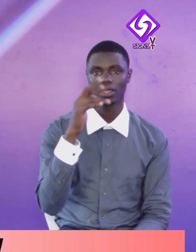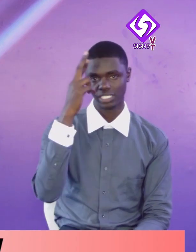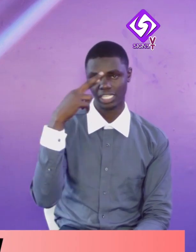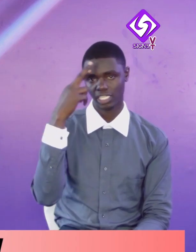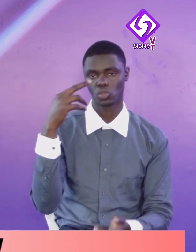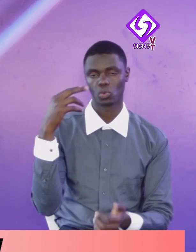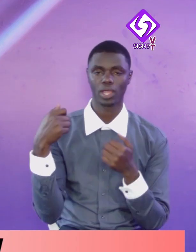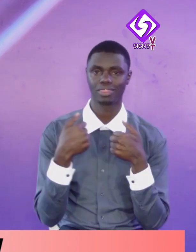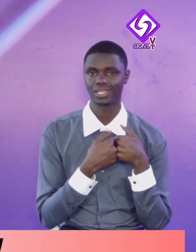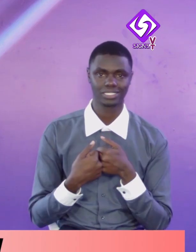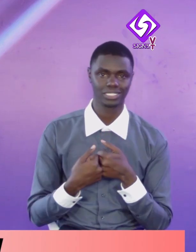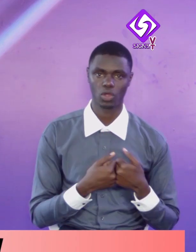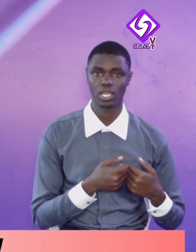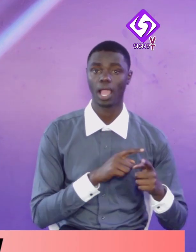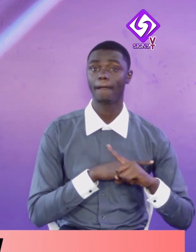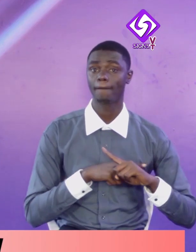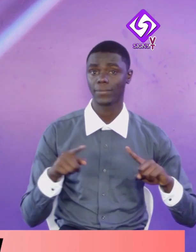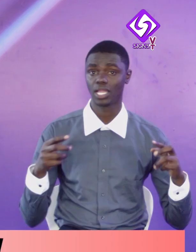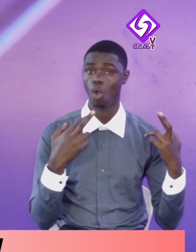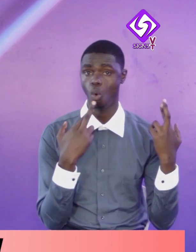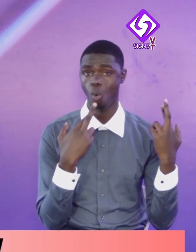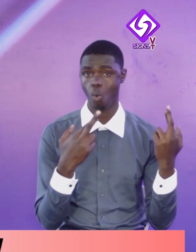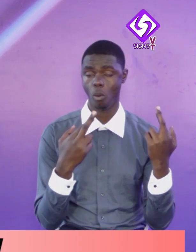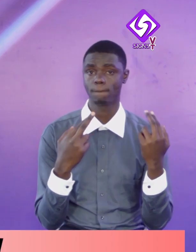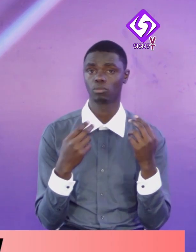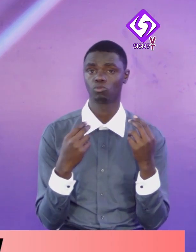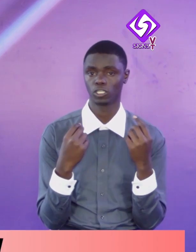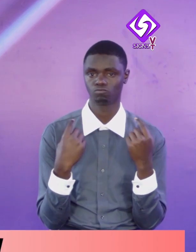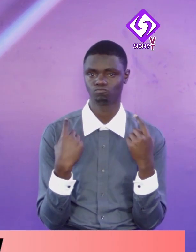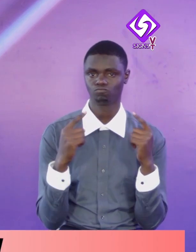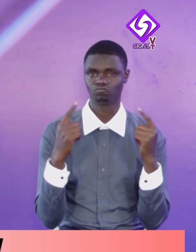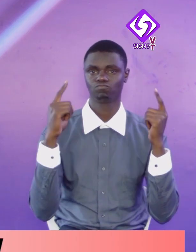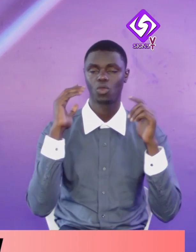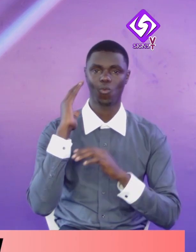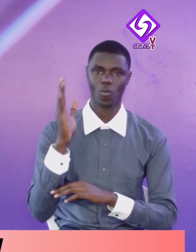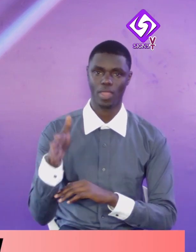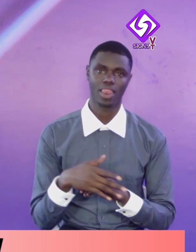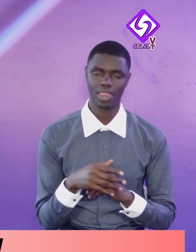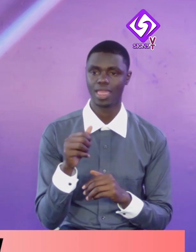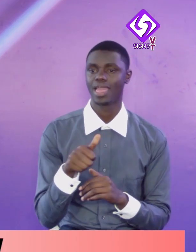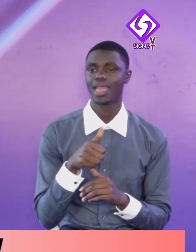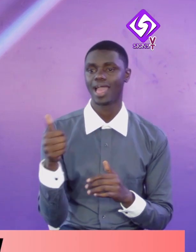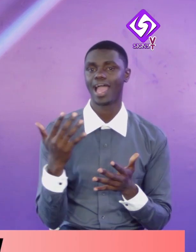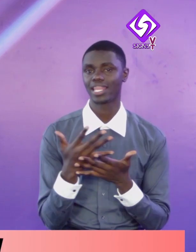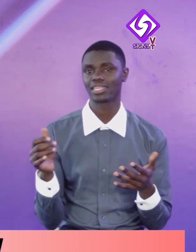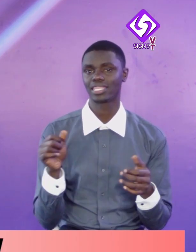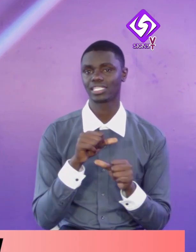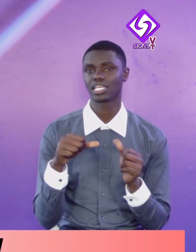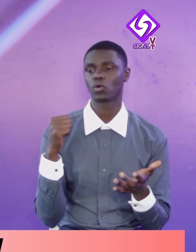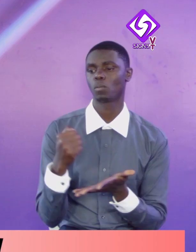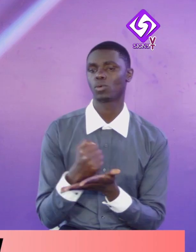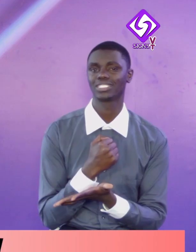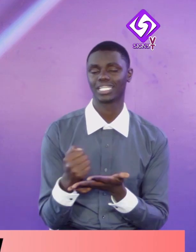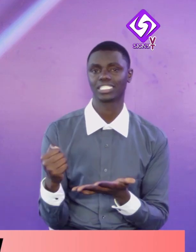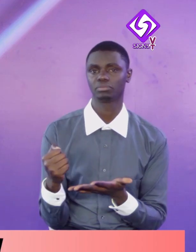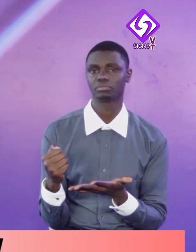struggling, but hope they'll get that momentum. Another thing I have to commend is about Posta Rangers.